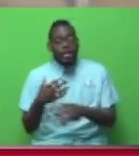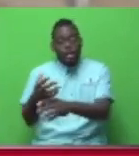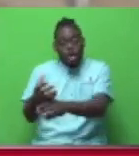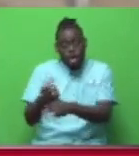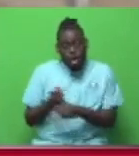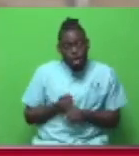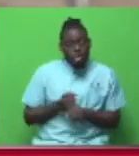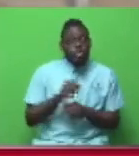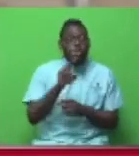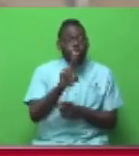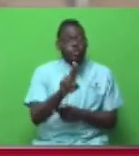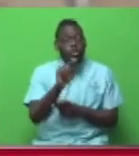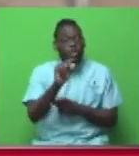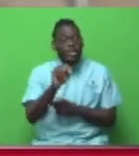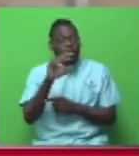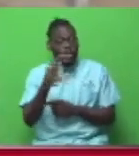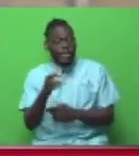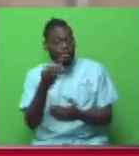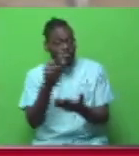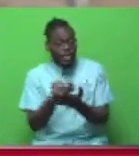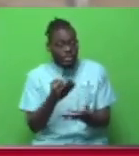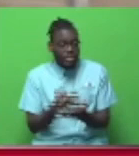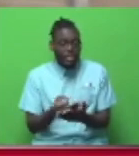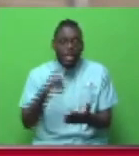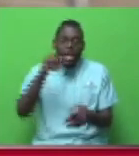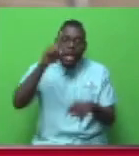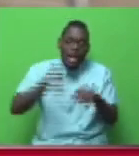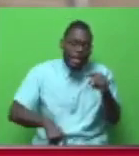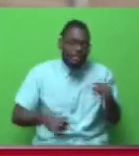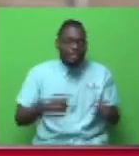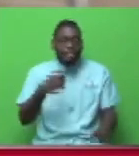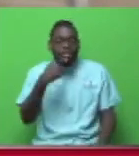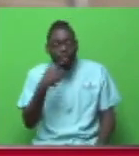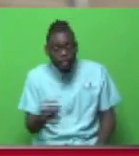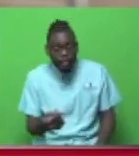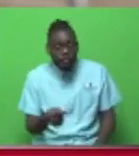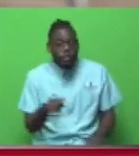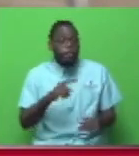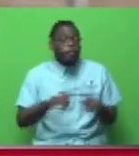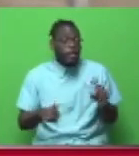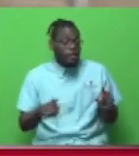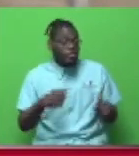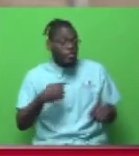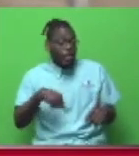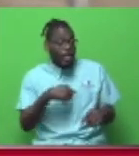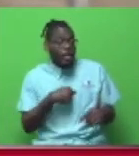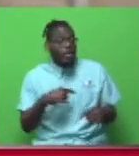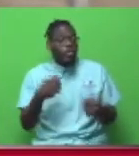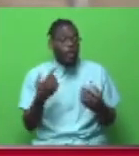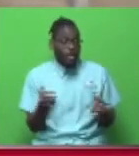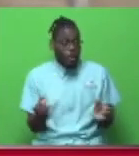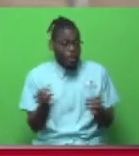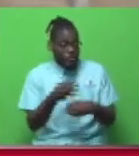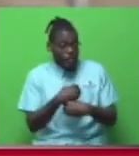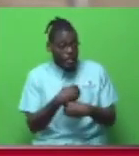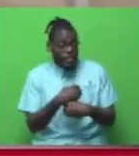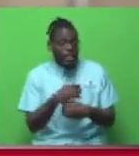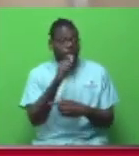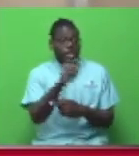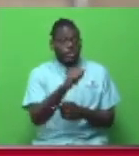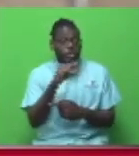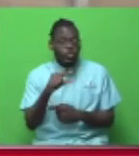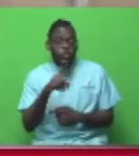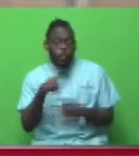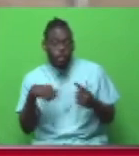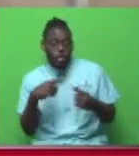can't present it to the public, because that is what we at the Office of the Attorney General inherited when we assumed office